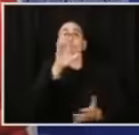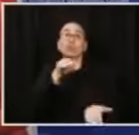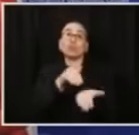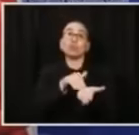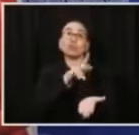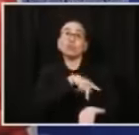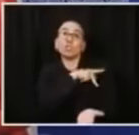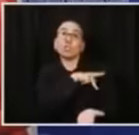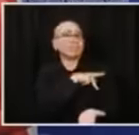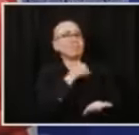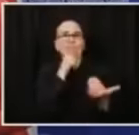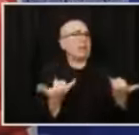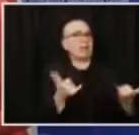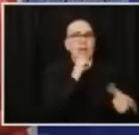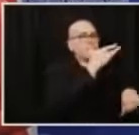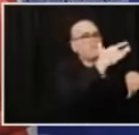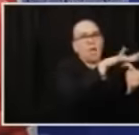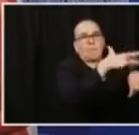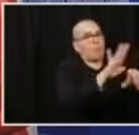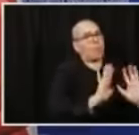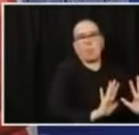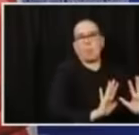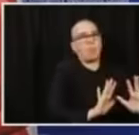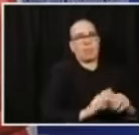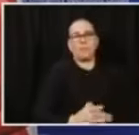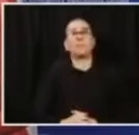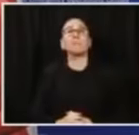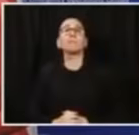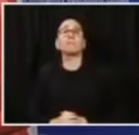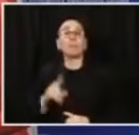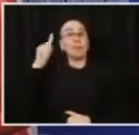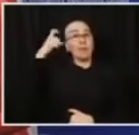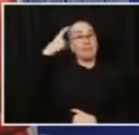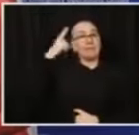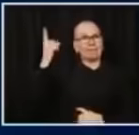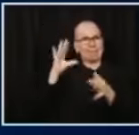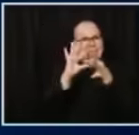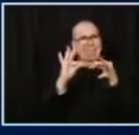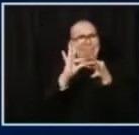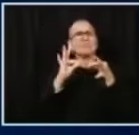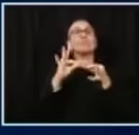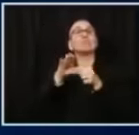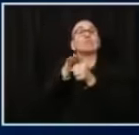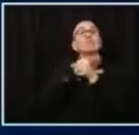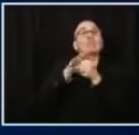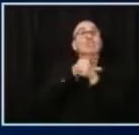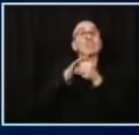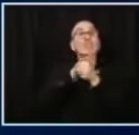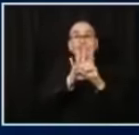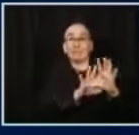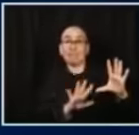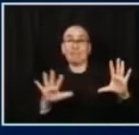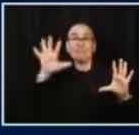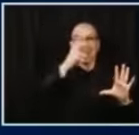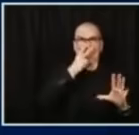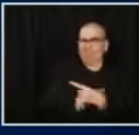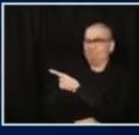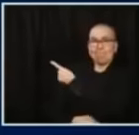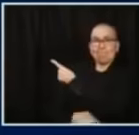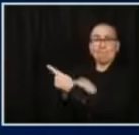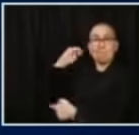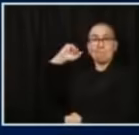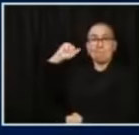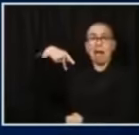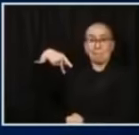did mention our regional healthcare coalitions, and they have been a fabulous partner to us. These healthcare coalitions have been around